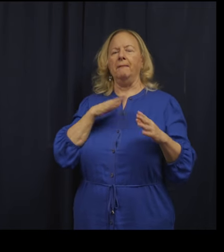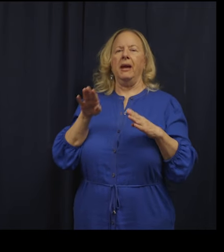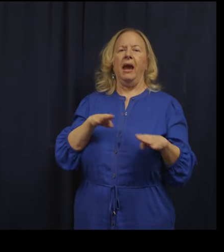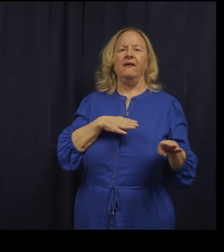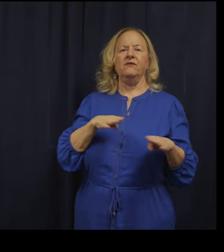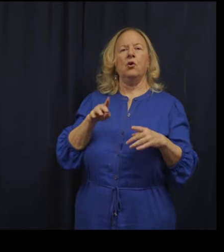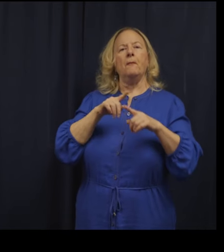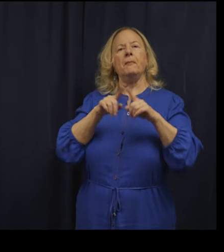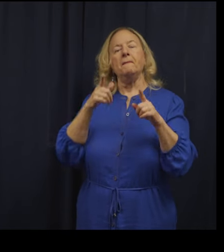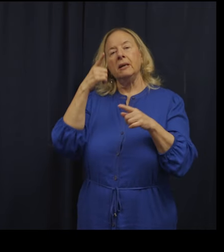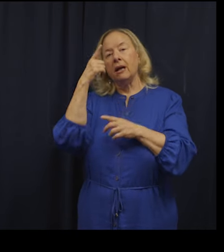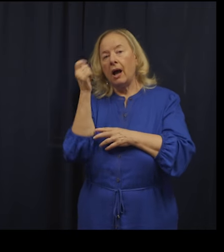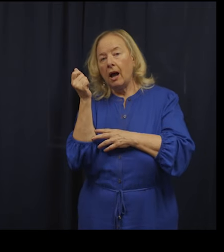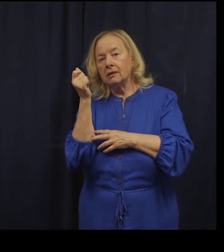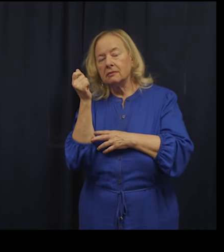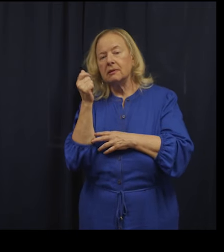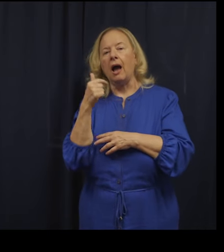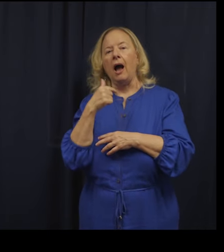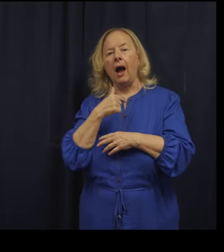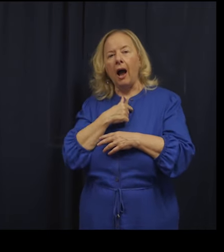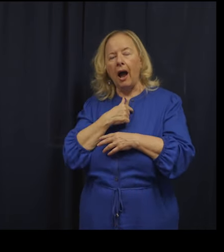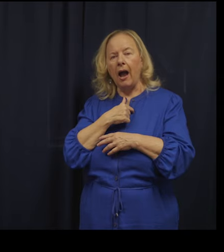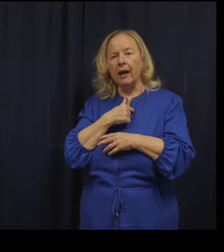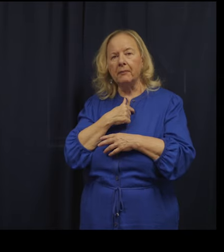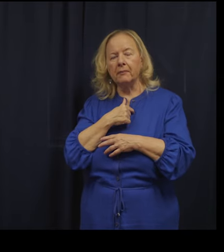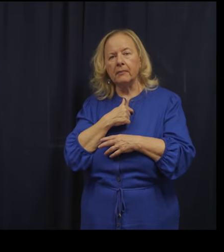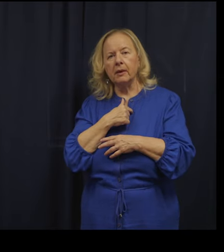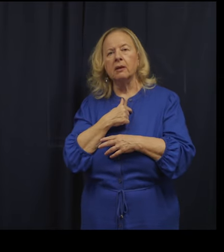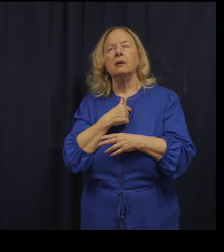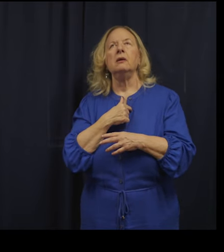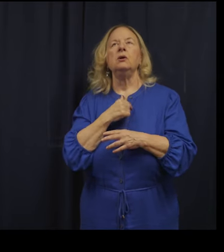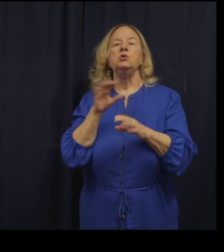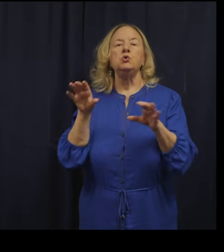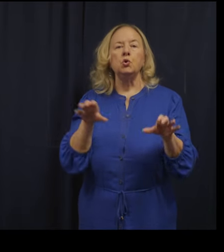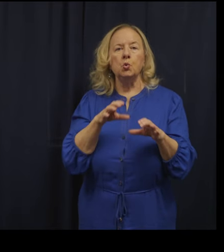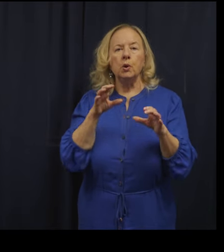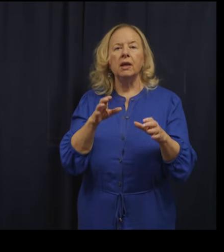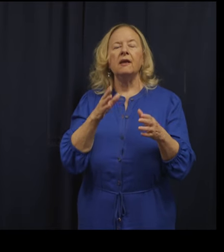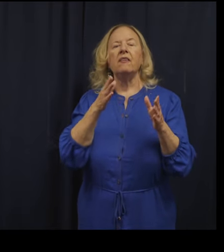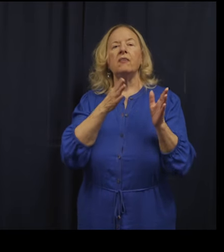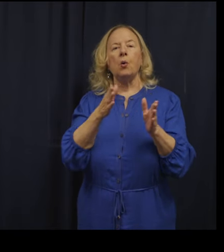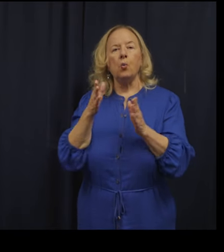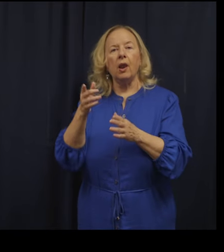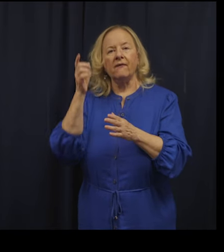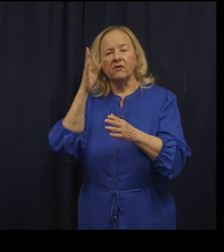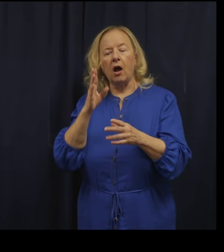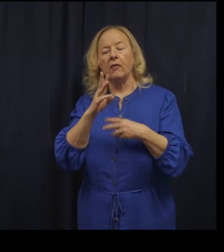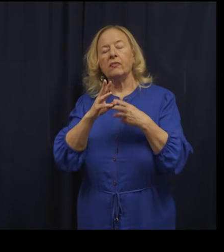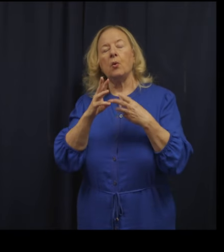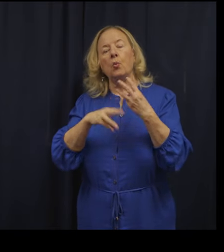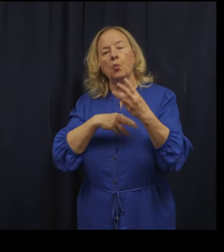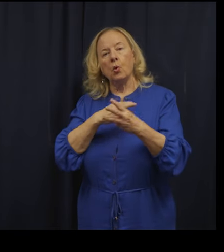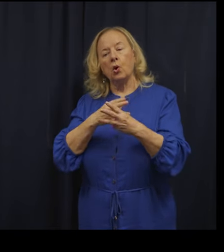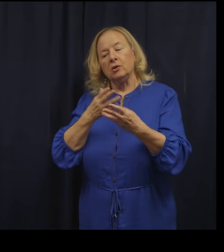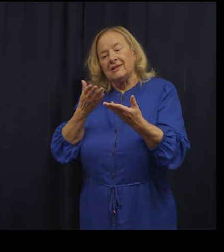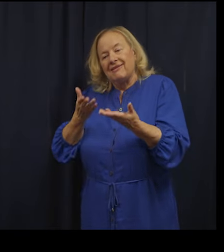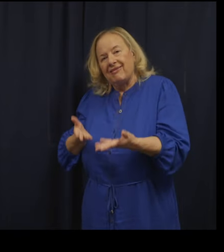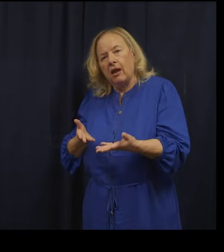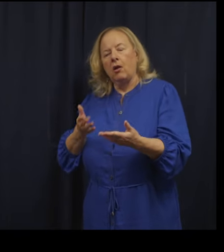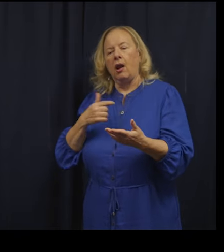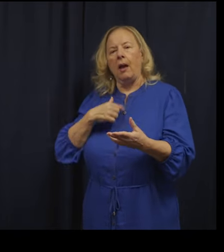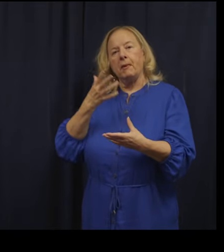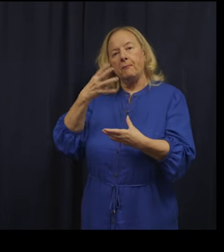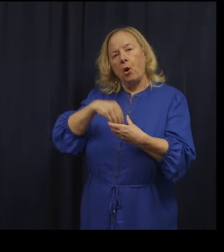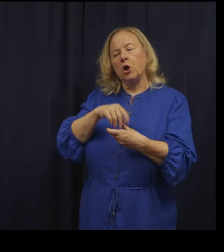conduct, but simply because I am literally fulfilling the will of God that the world exists and I'm a part of it and